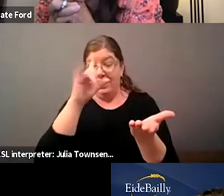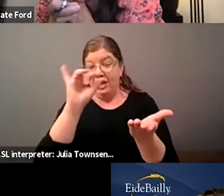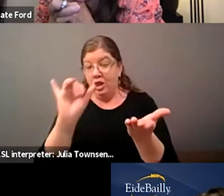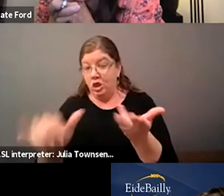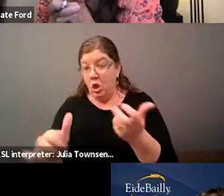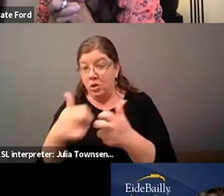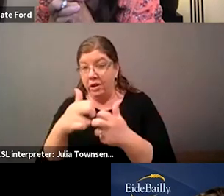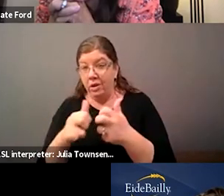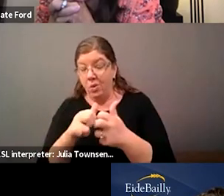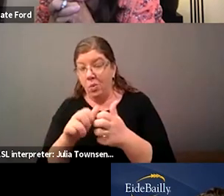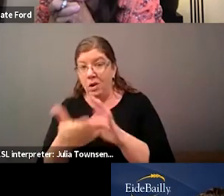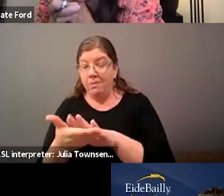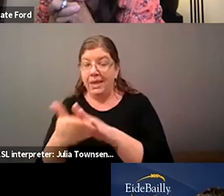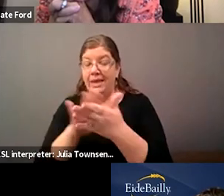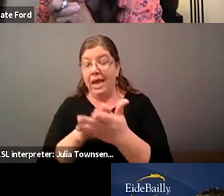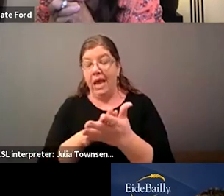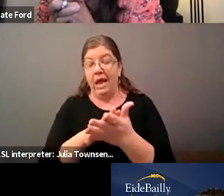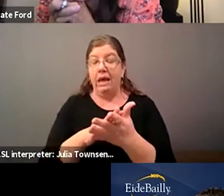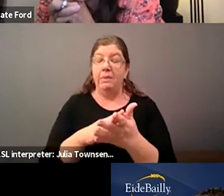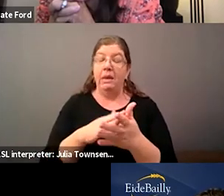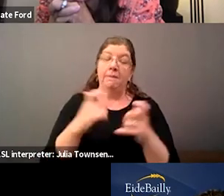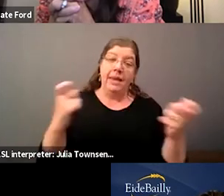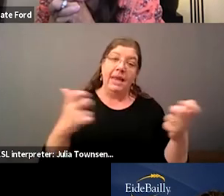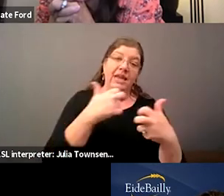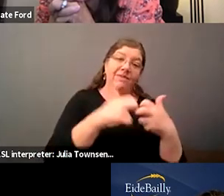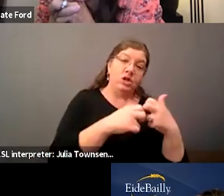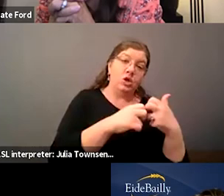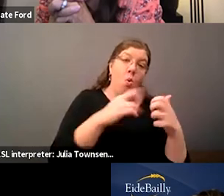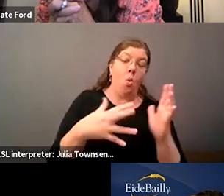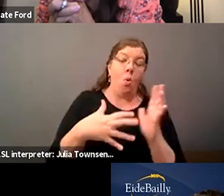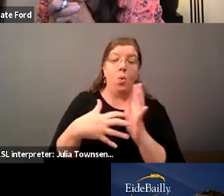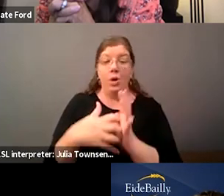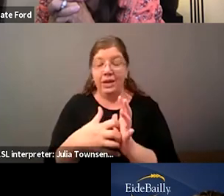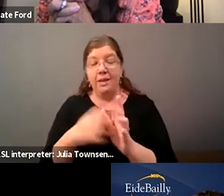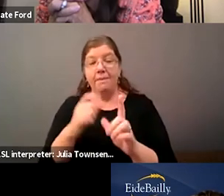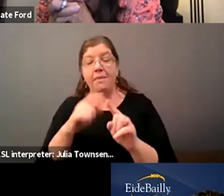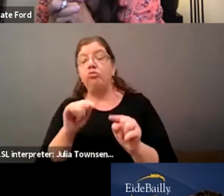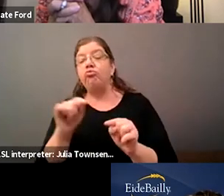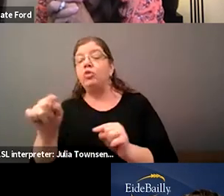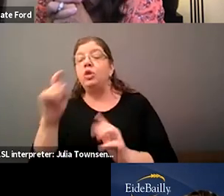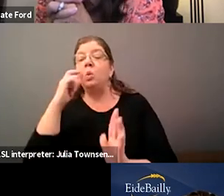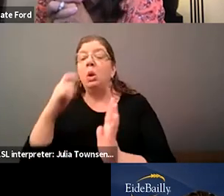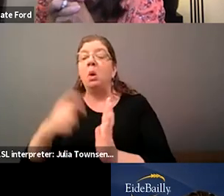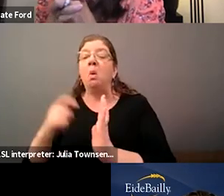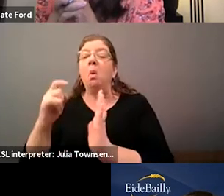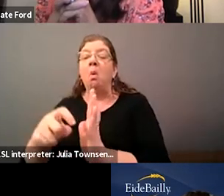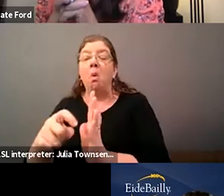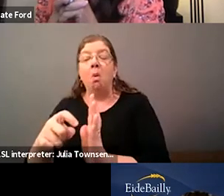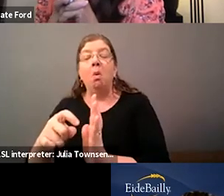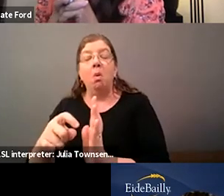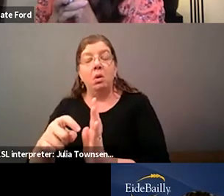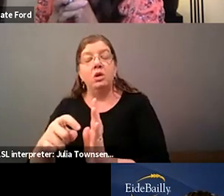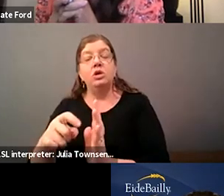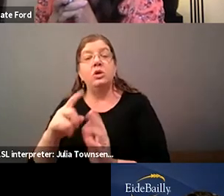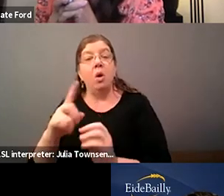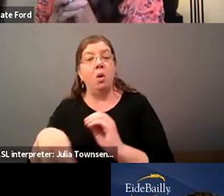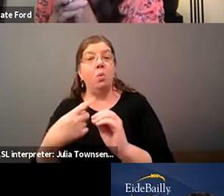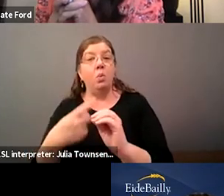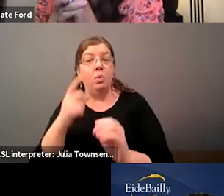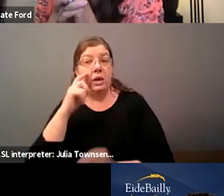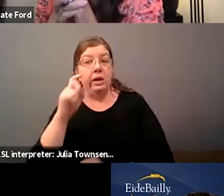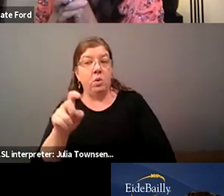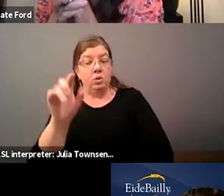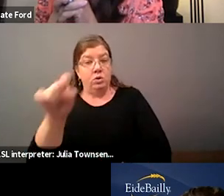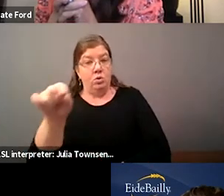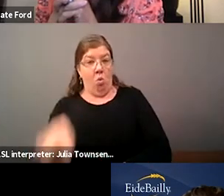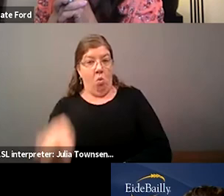the level of a significant deficiency or material weakness but they are things that do come to our attention and so when we do come across those